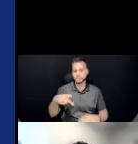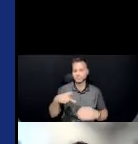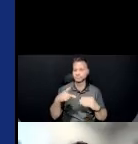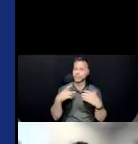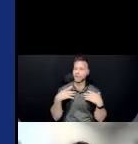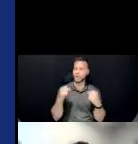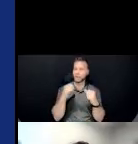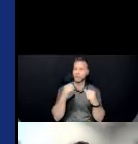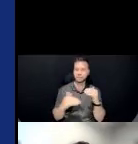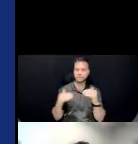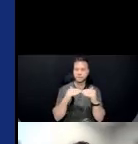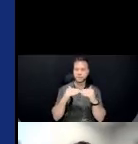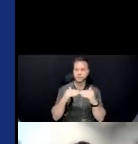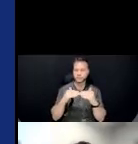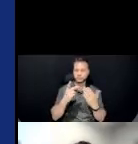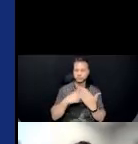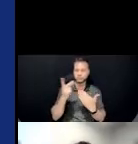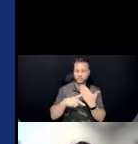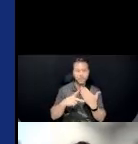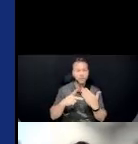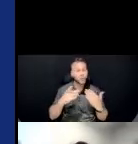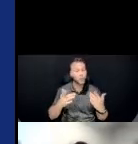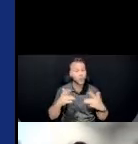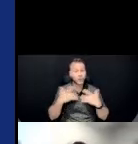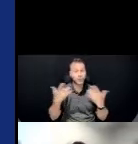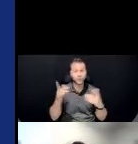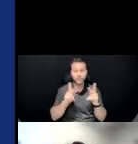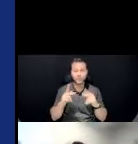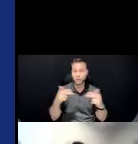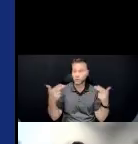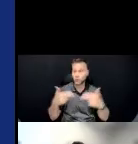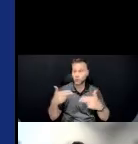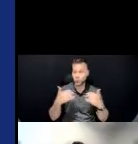are so happy to have all of you here today.